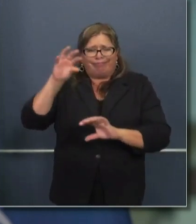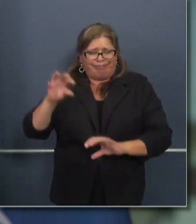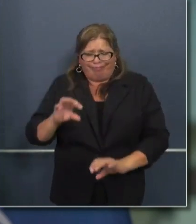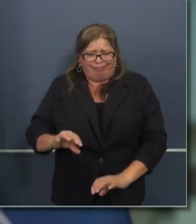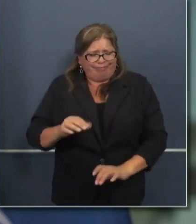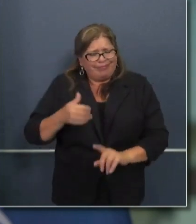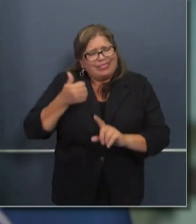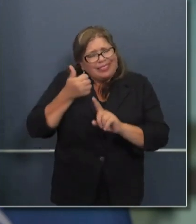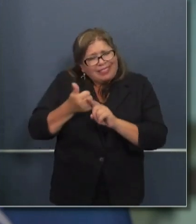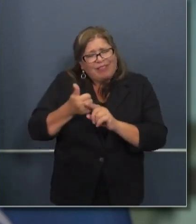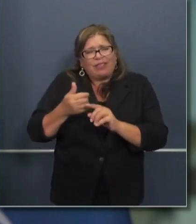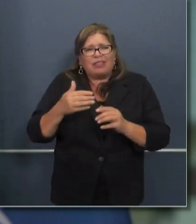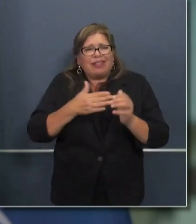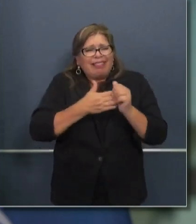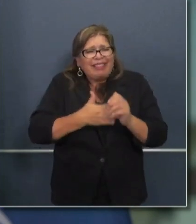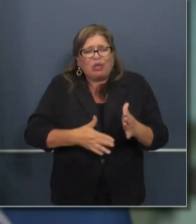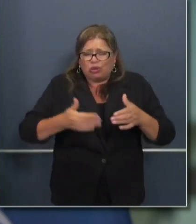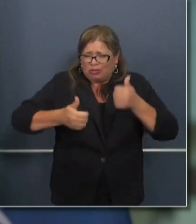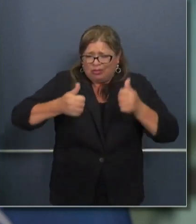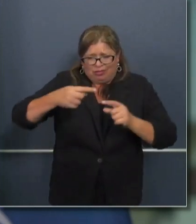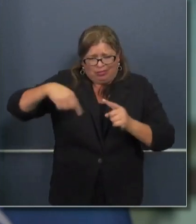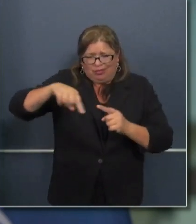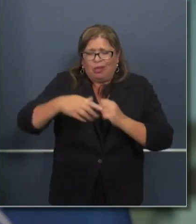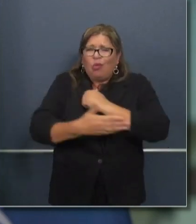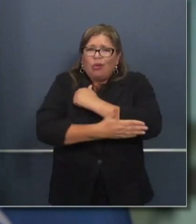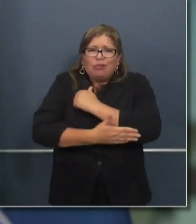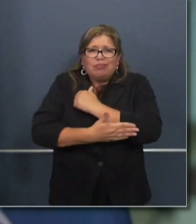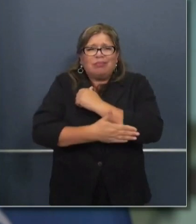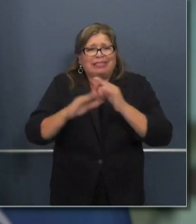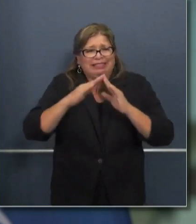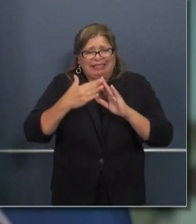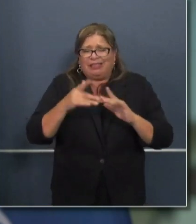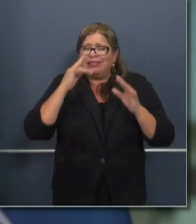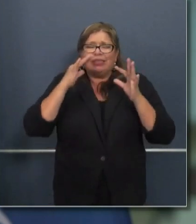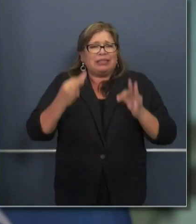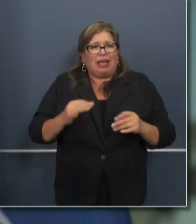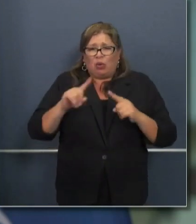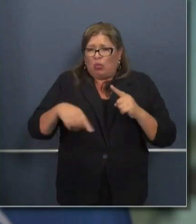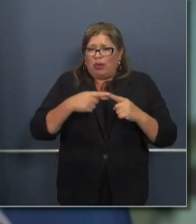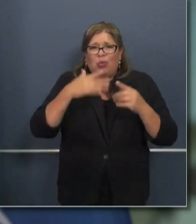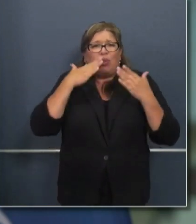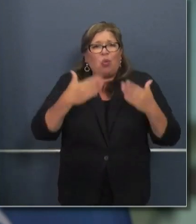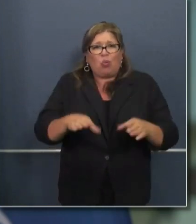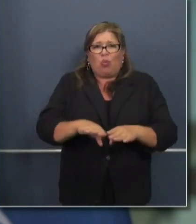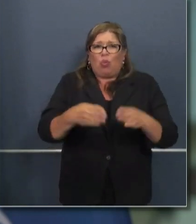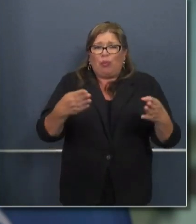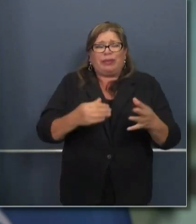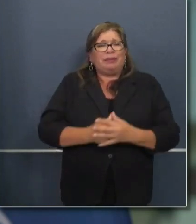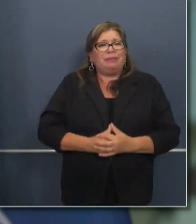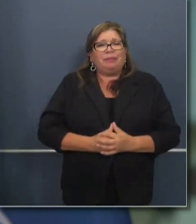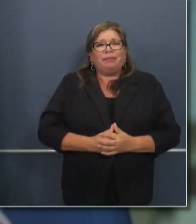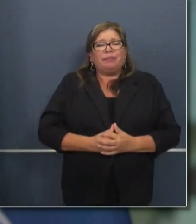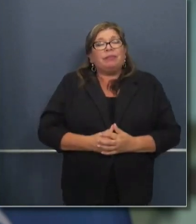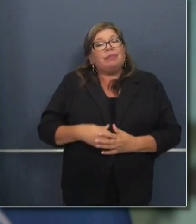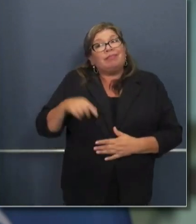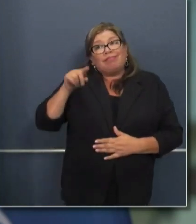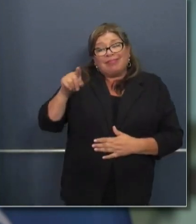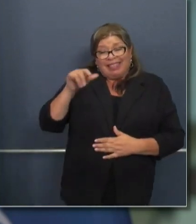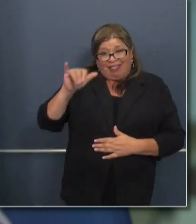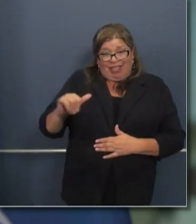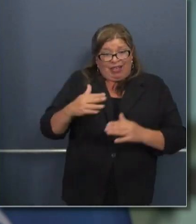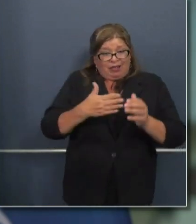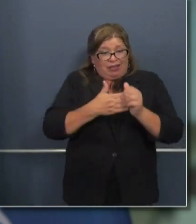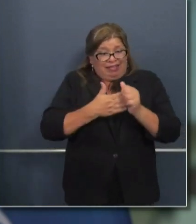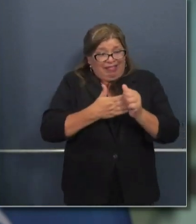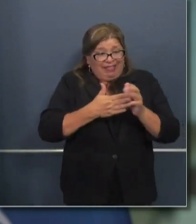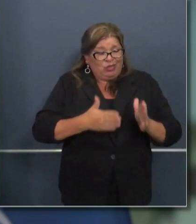you'll see very detailed guidelines on what that means in terms of different sectors of our economy, different